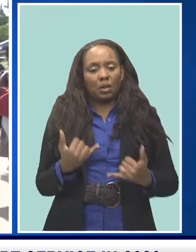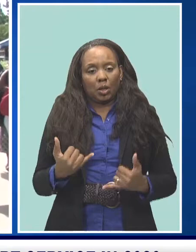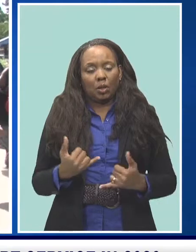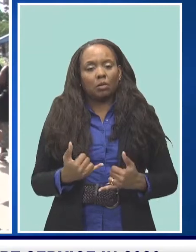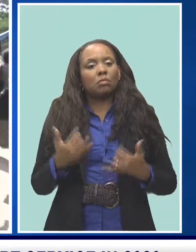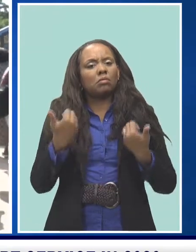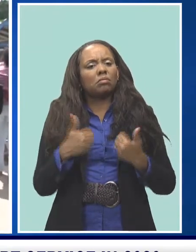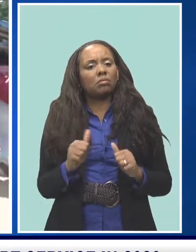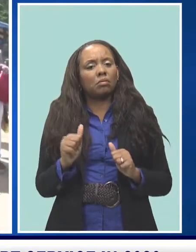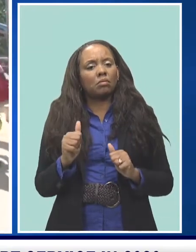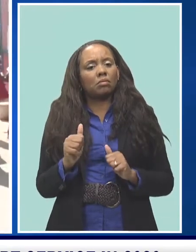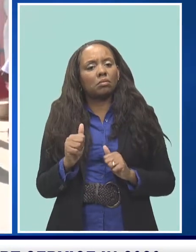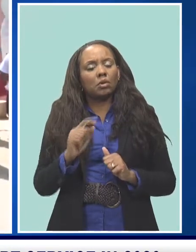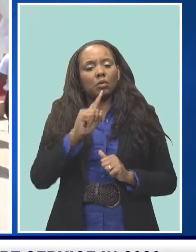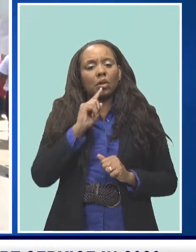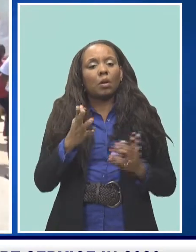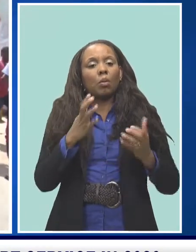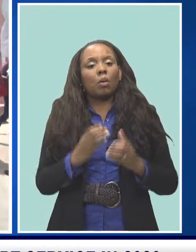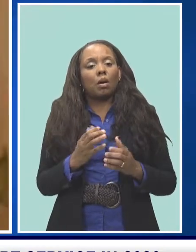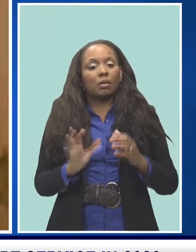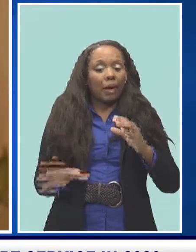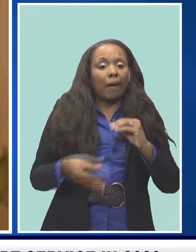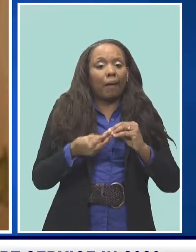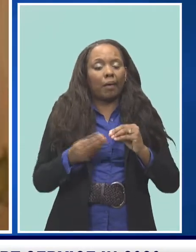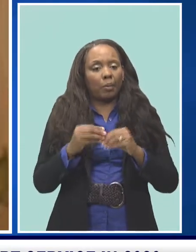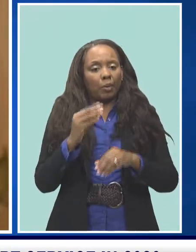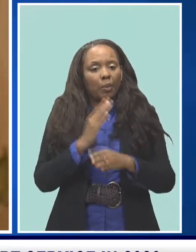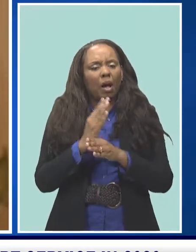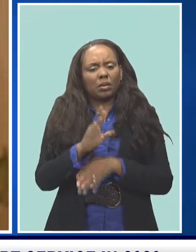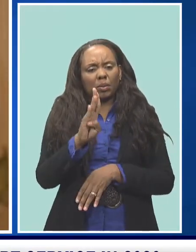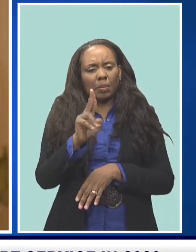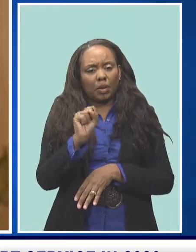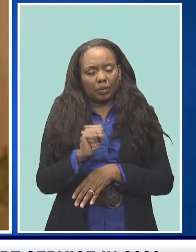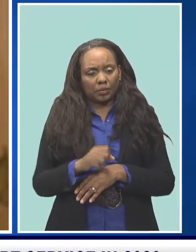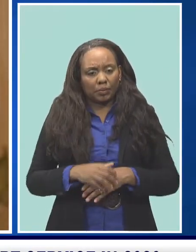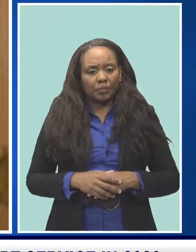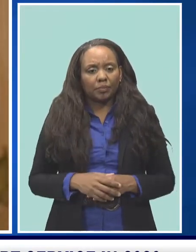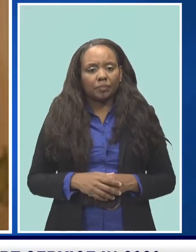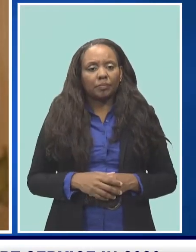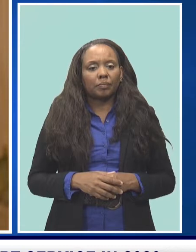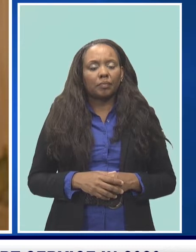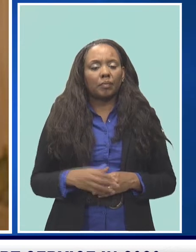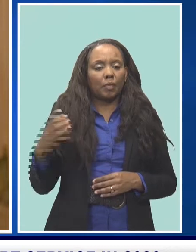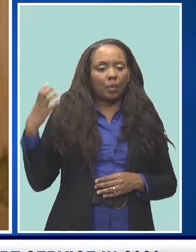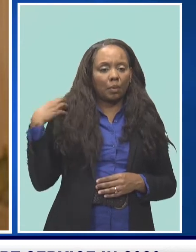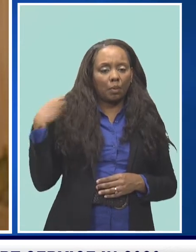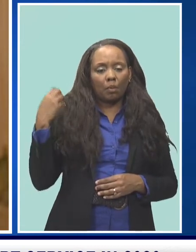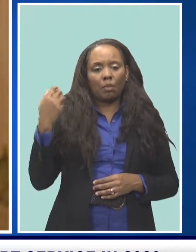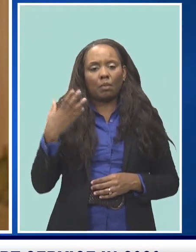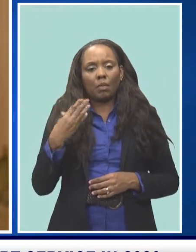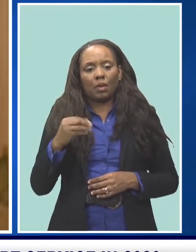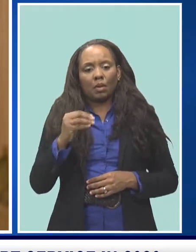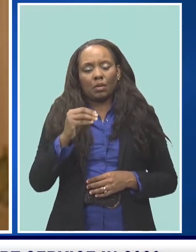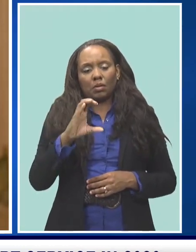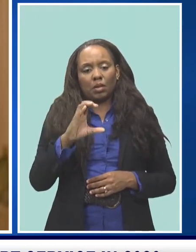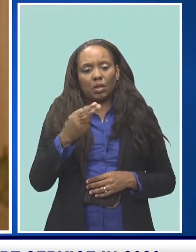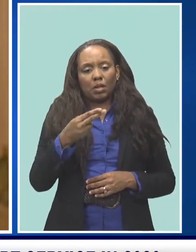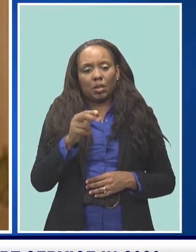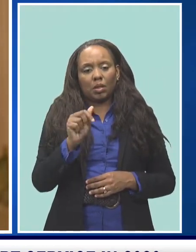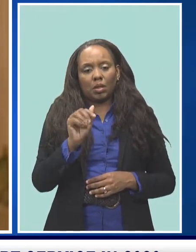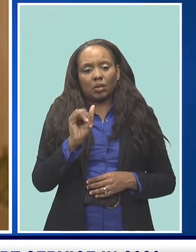efforts are underway to further increase the fleet. The chairman and management and board of the Transport Board have been working with